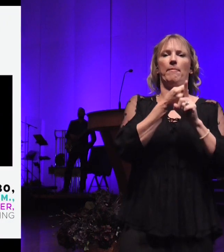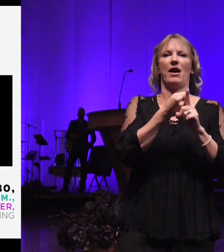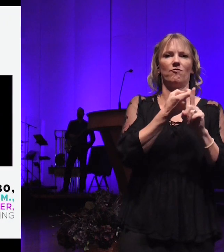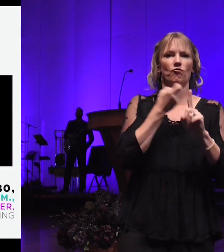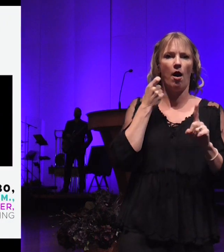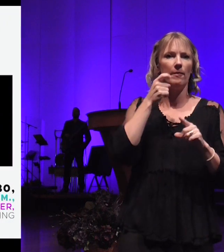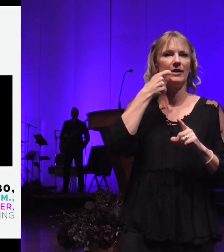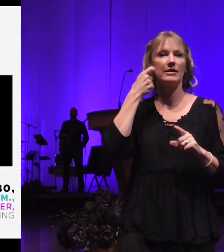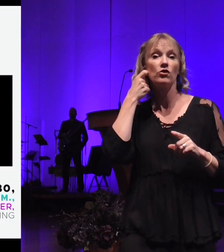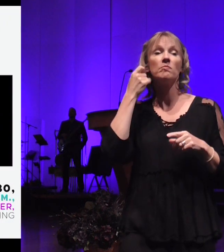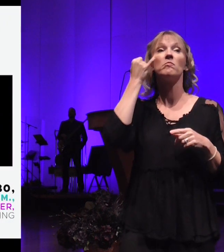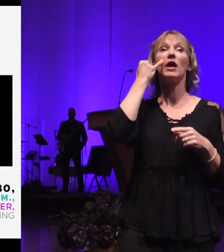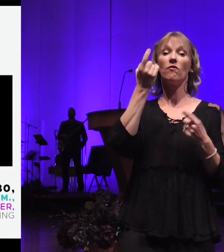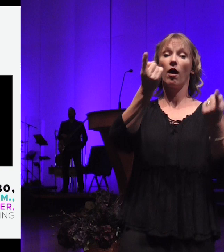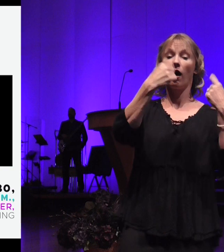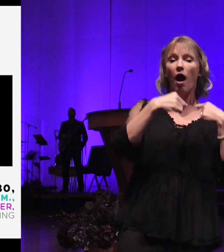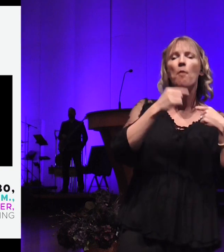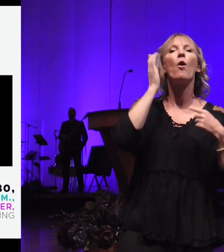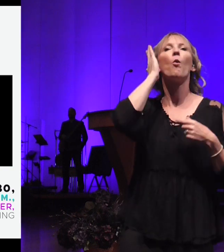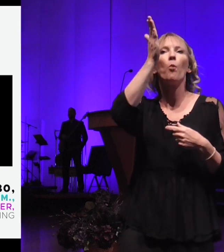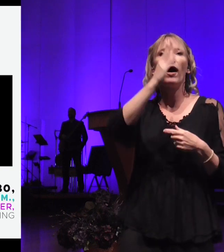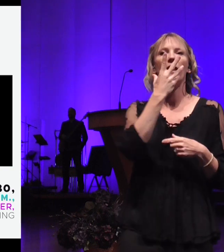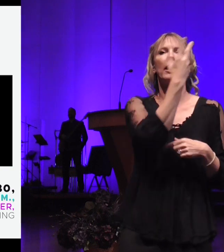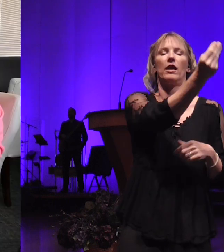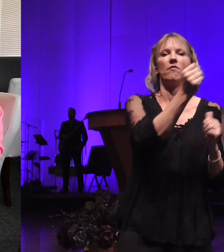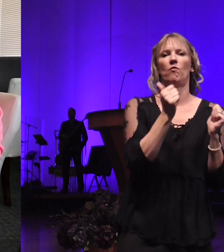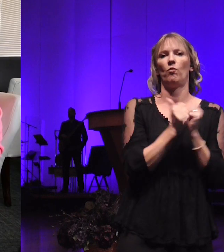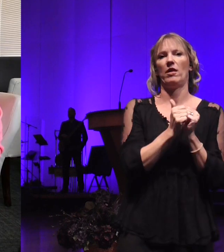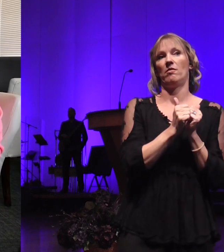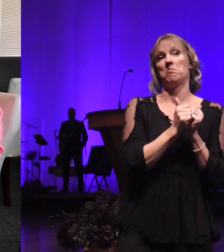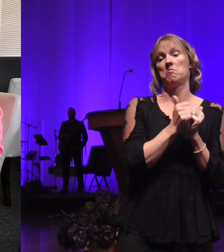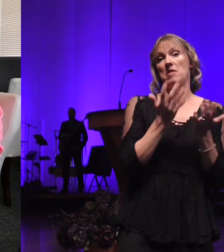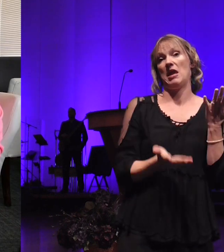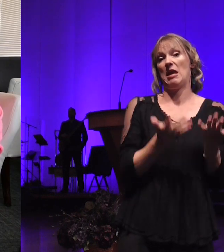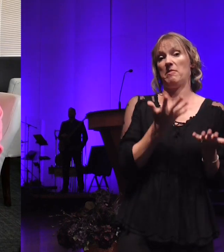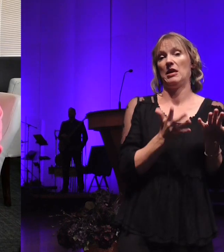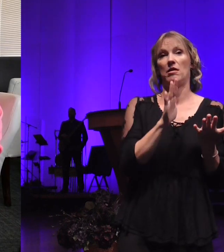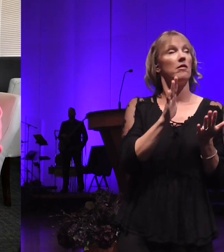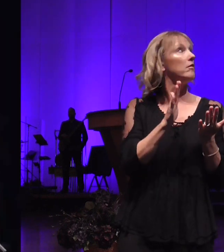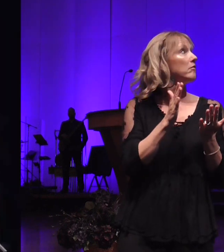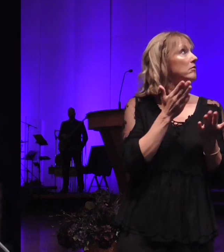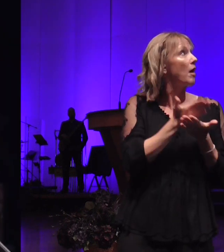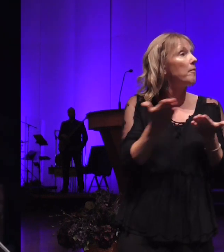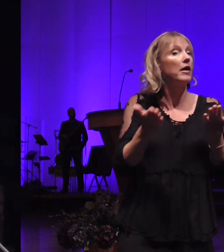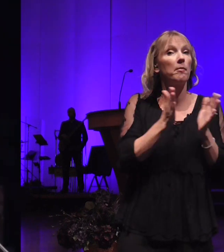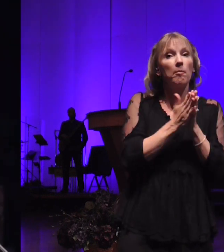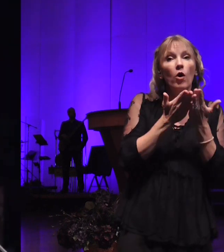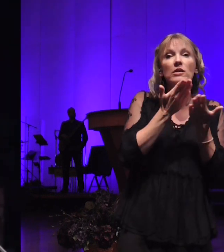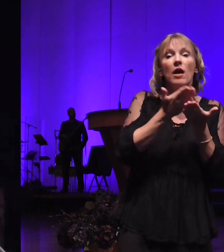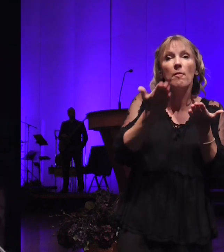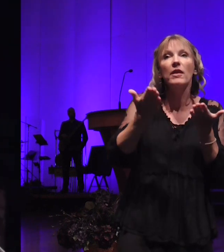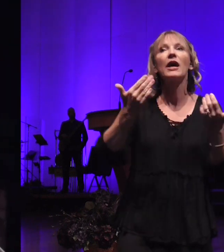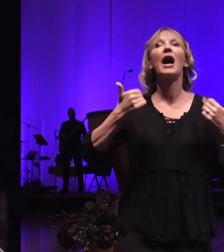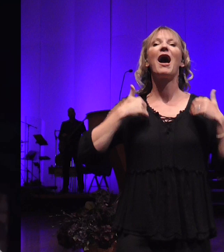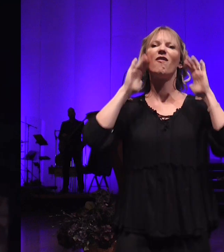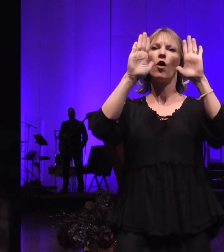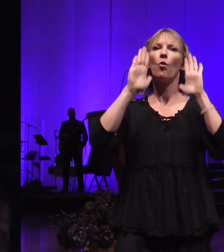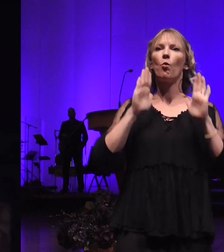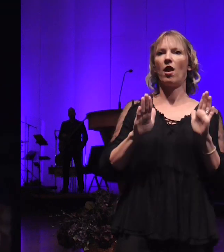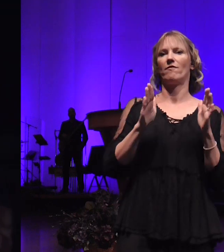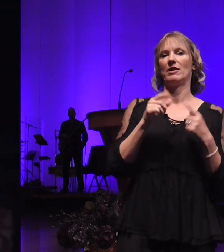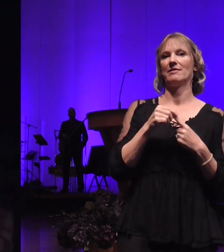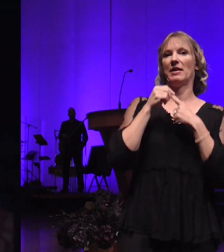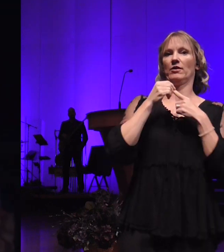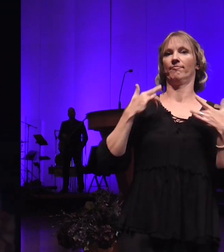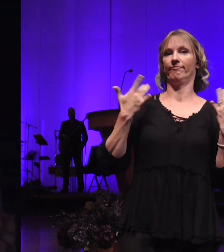received, if you come to this, you are most likely going to leave with their book. But back to today. Yes. We've got a wonderful treat in store for everyone